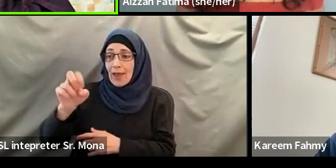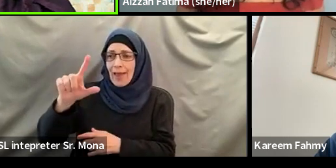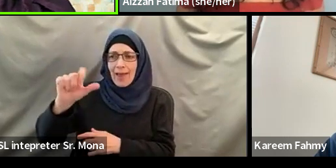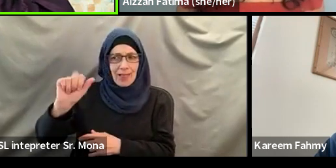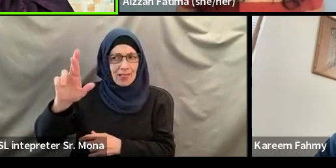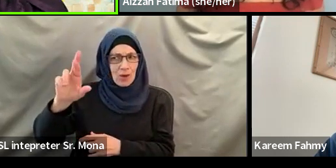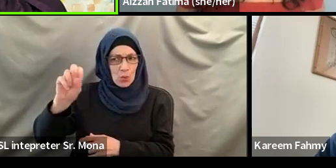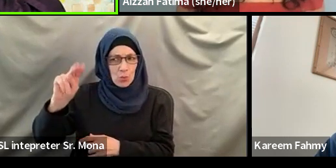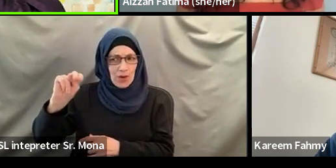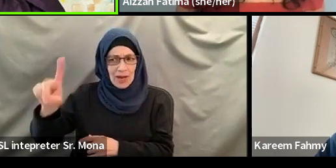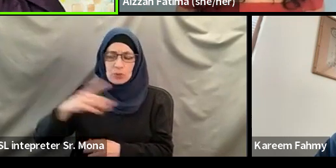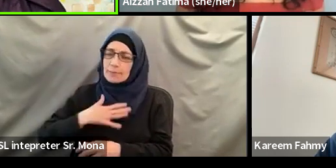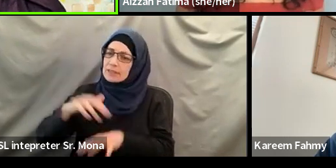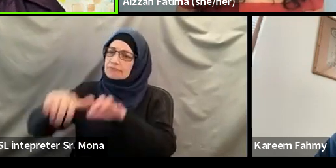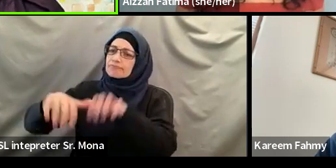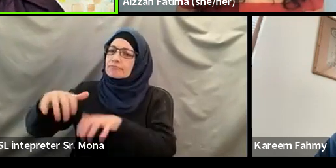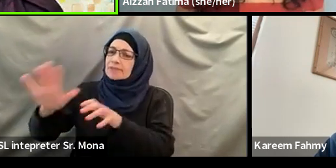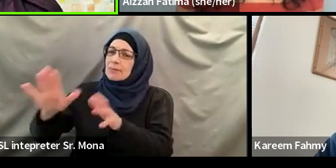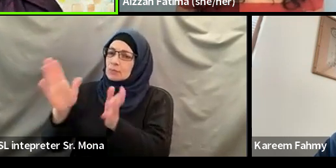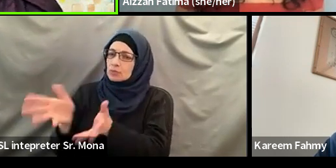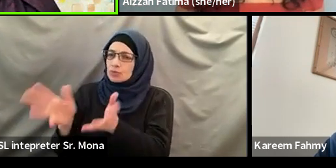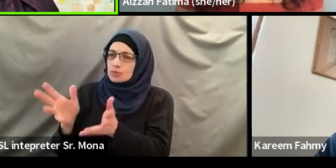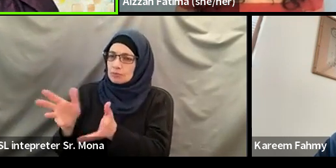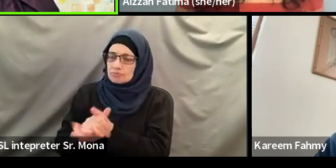feature. Nadia, go ahead.